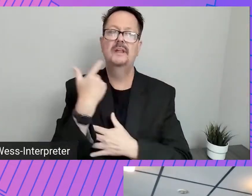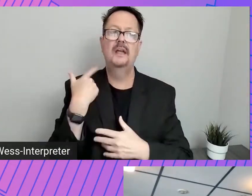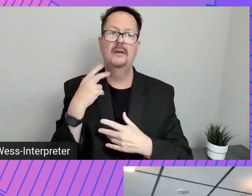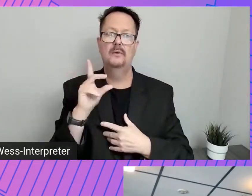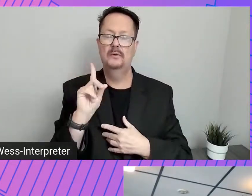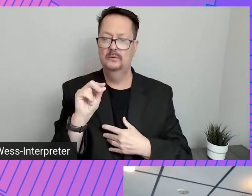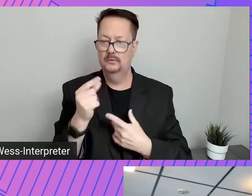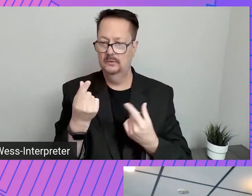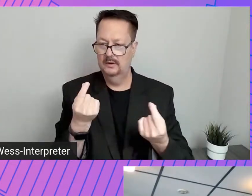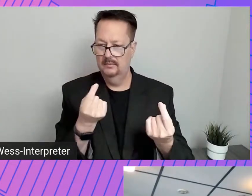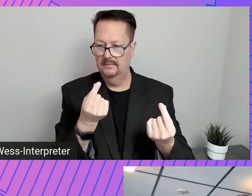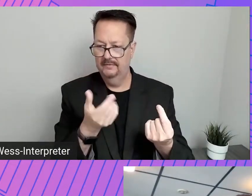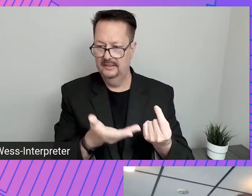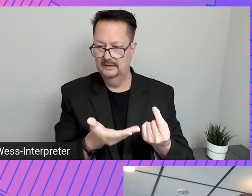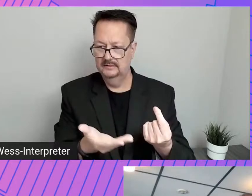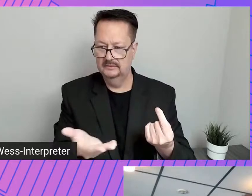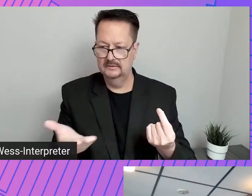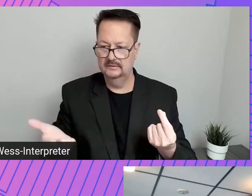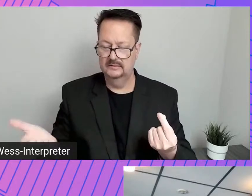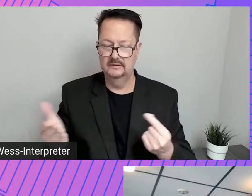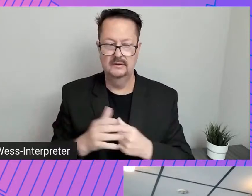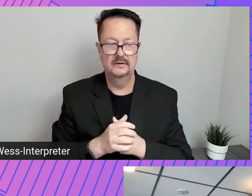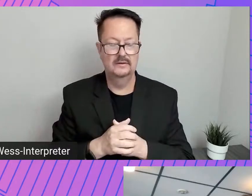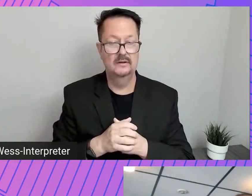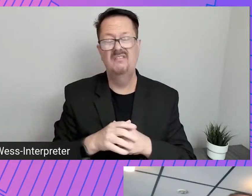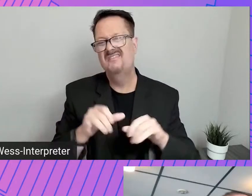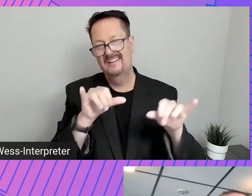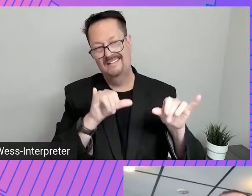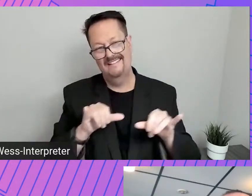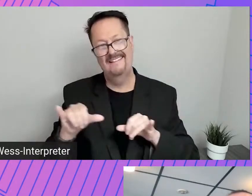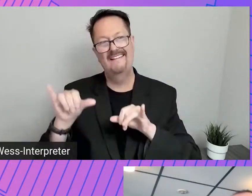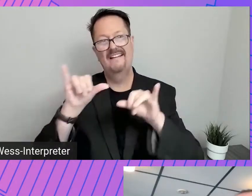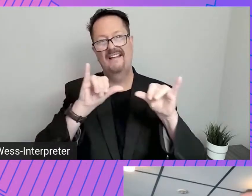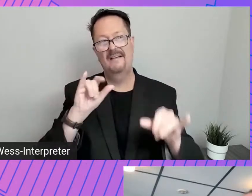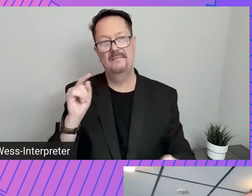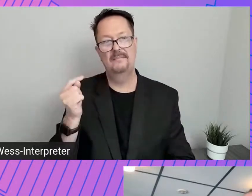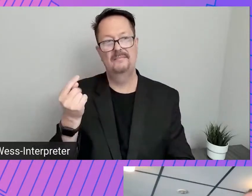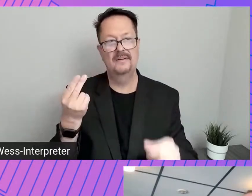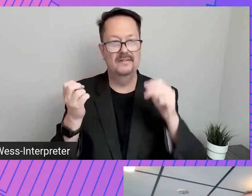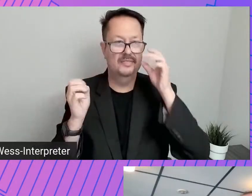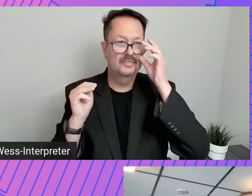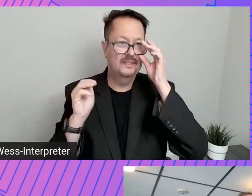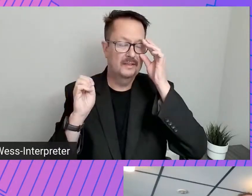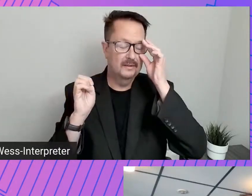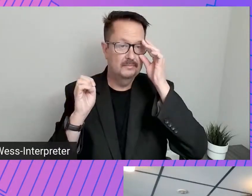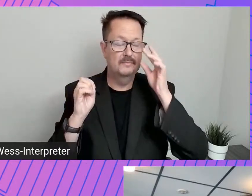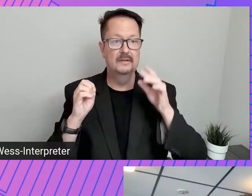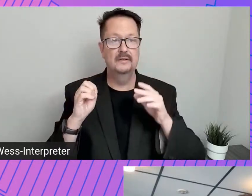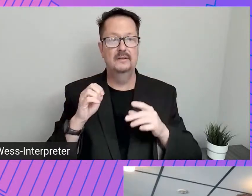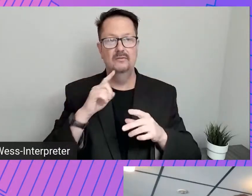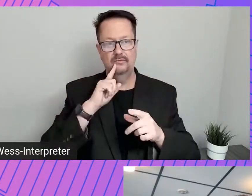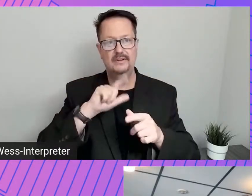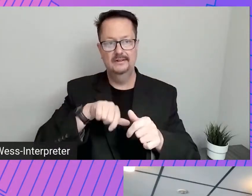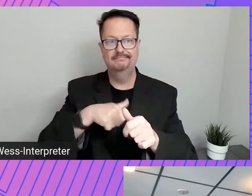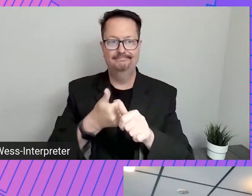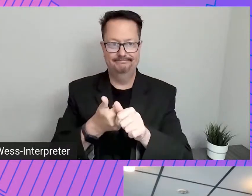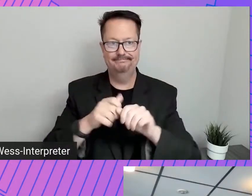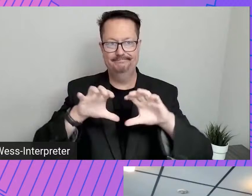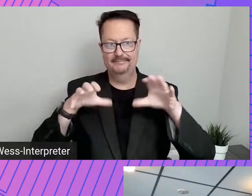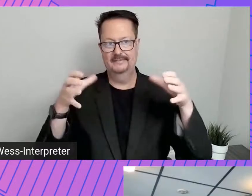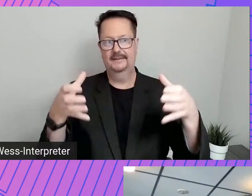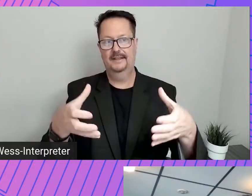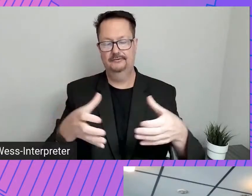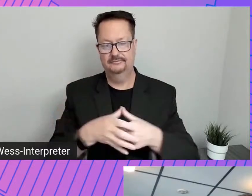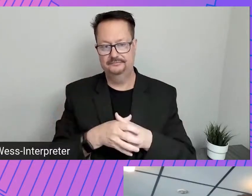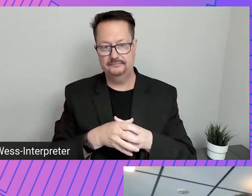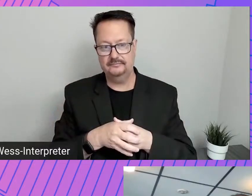things. It'll have a common theme, of course. Of course, everyone all has to do something about containers. But today specifically is about